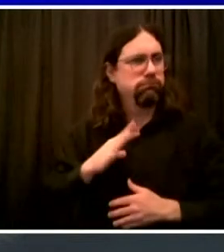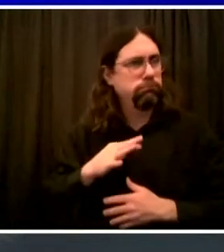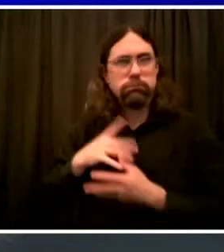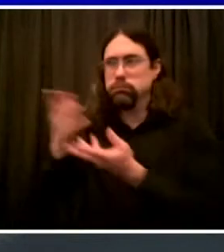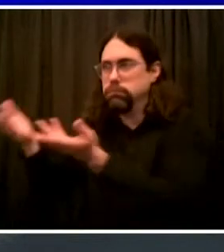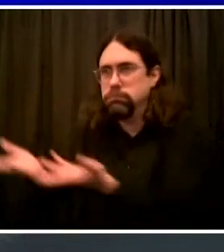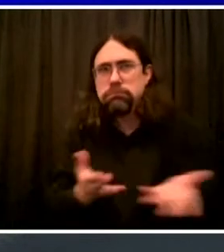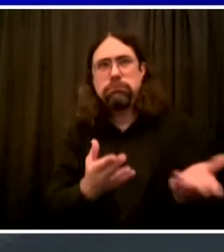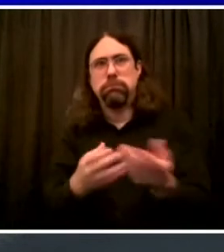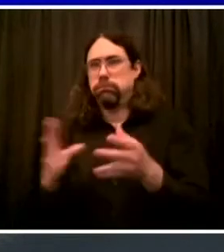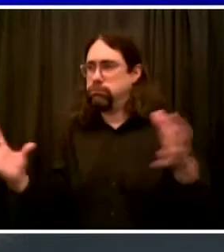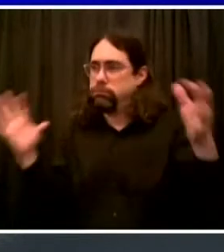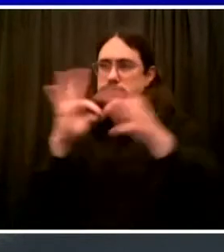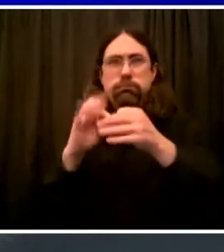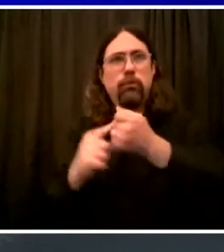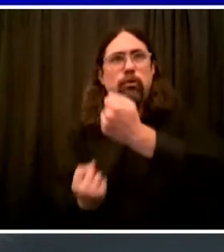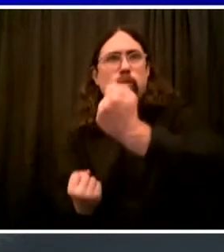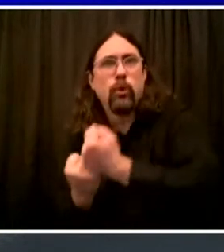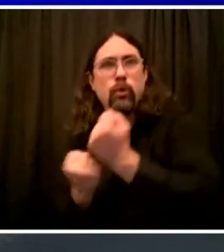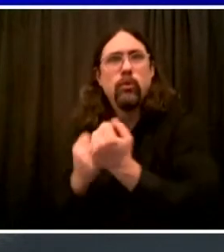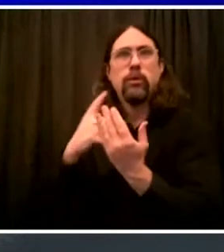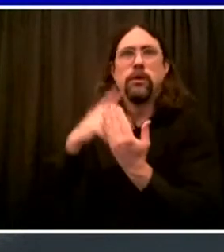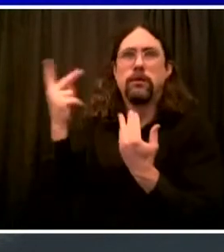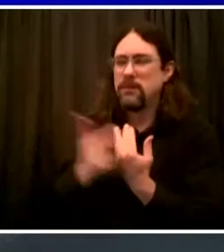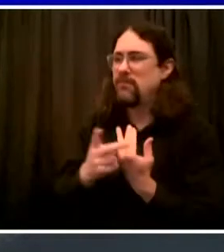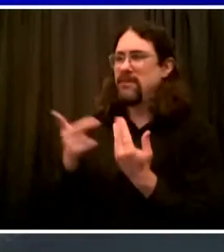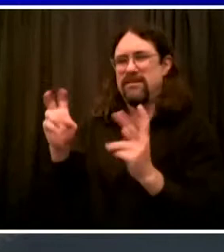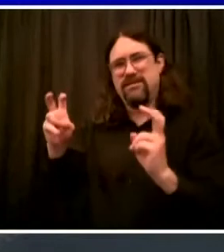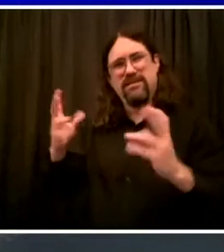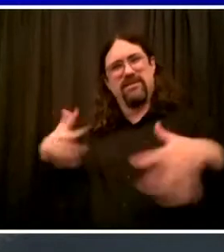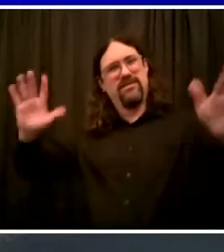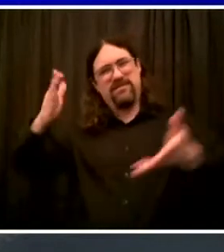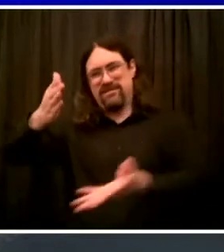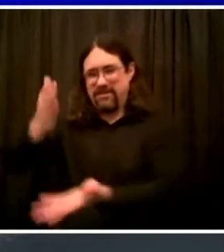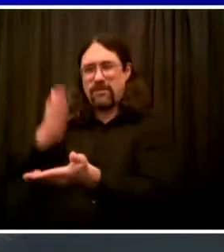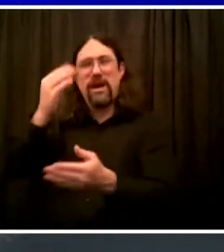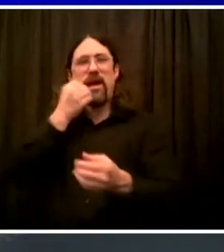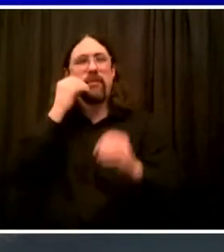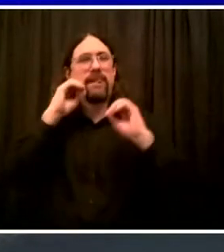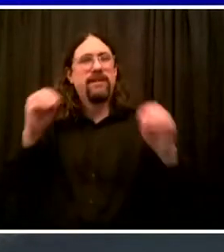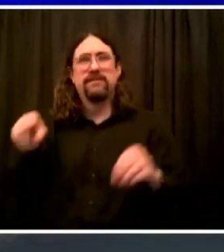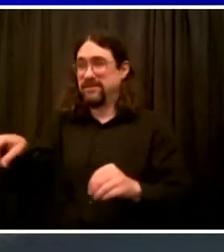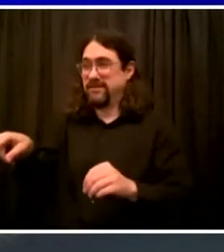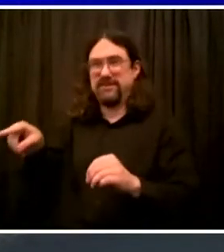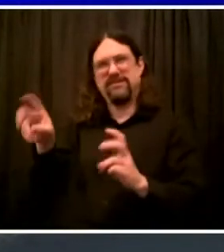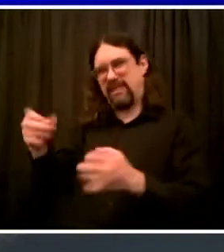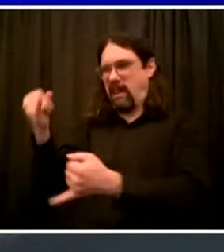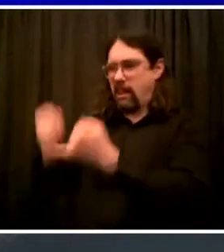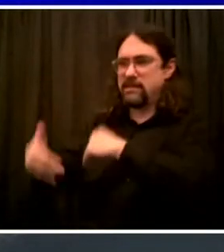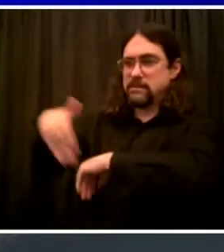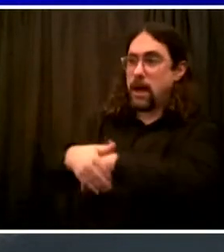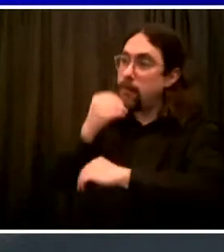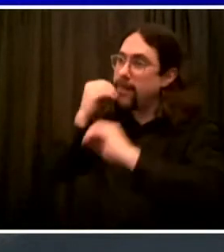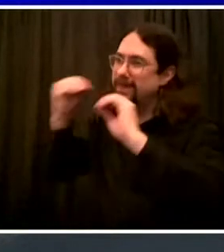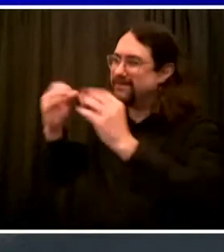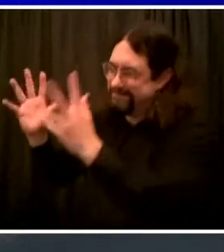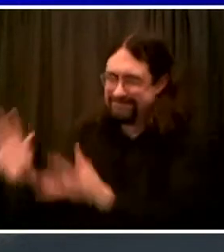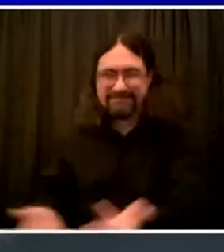help they need. This is the first step, and I've told you what we've done over the last 3 years involved very intensive,